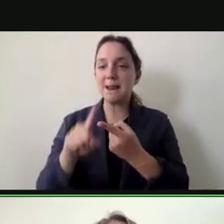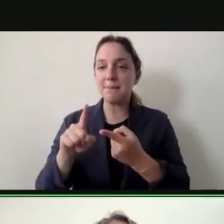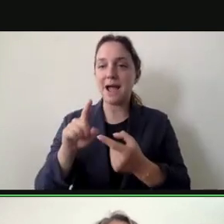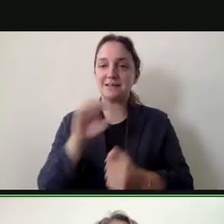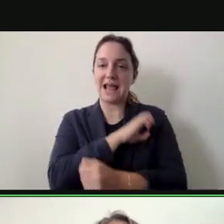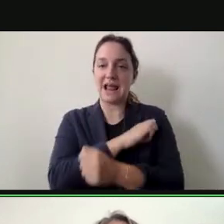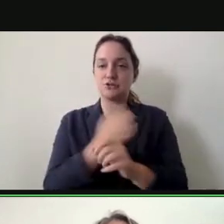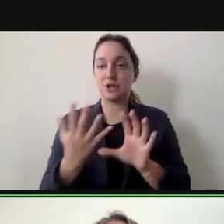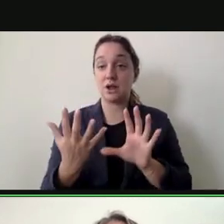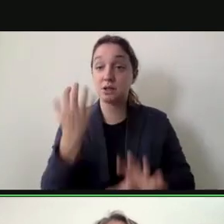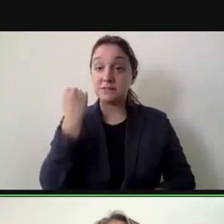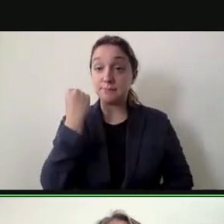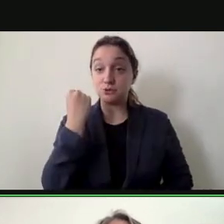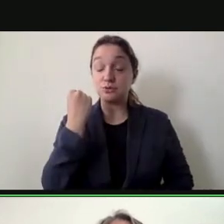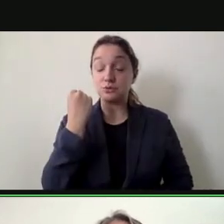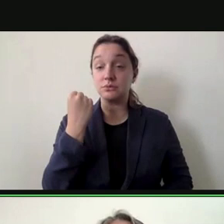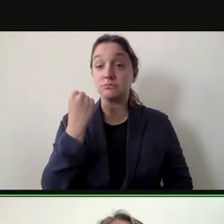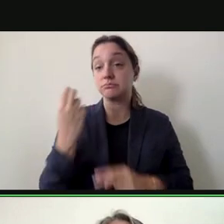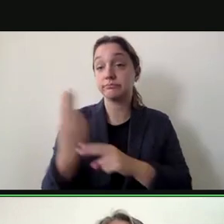that